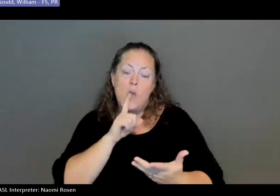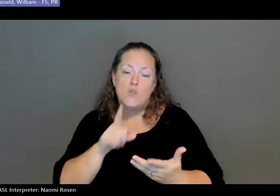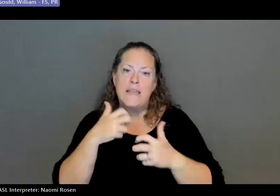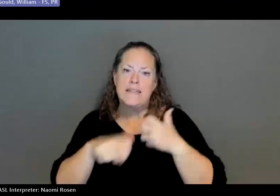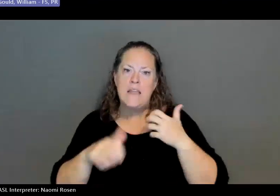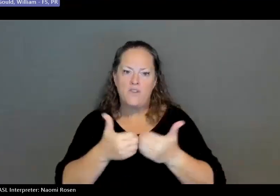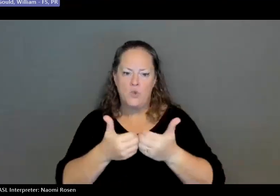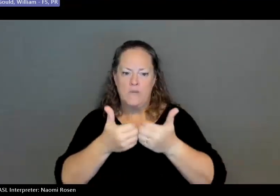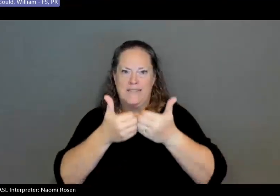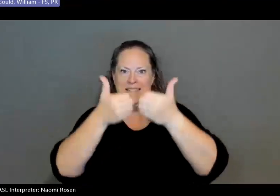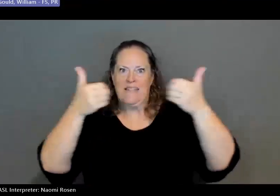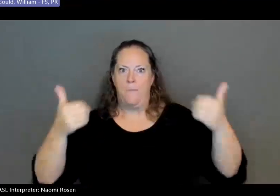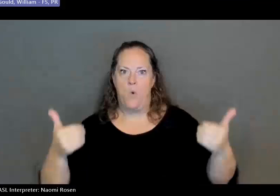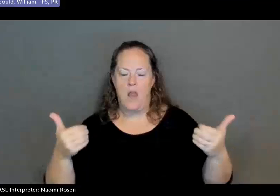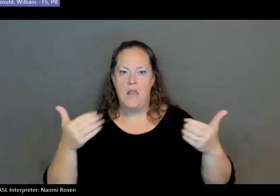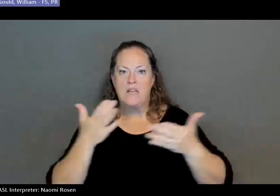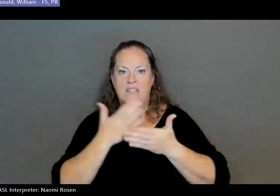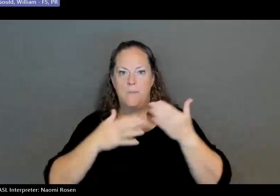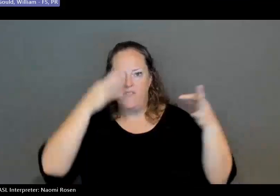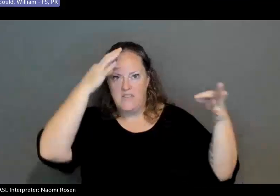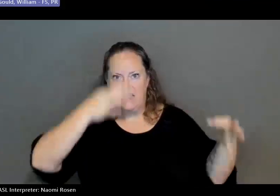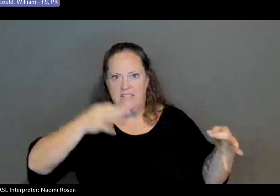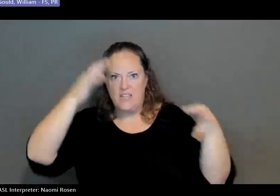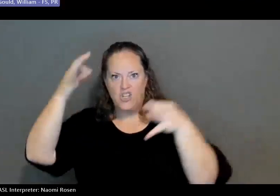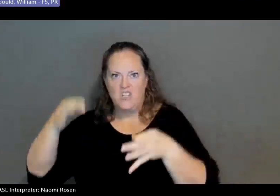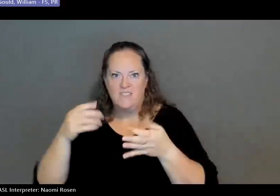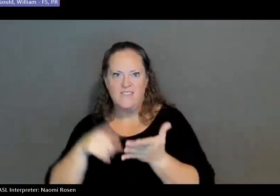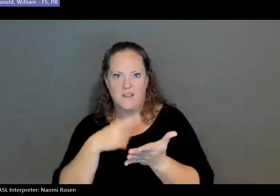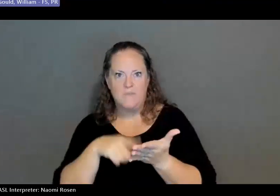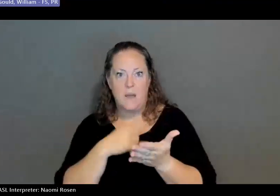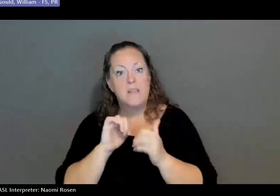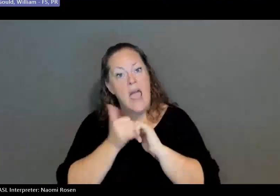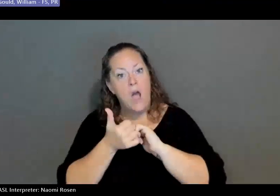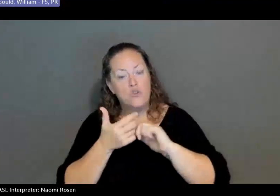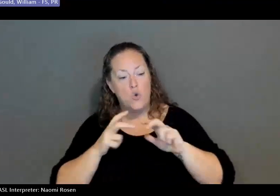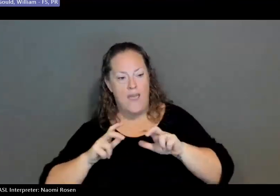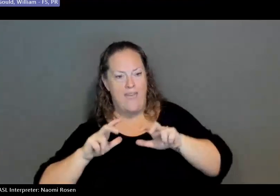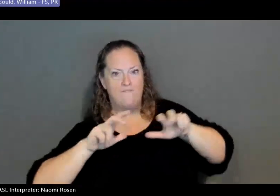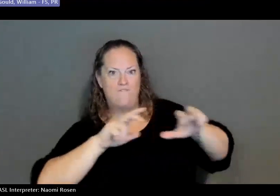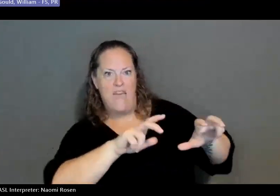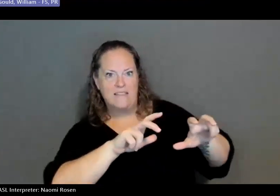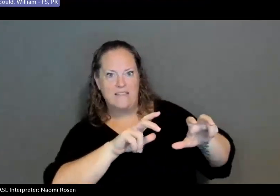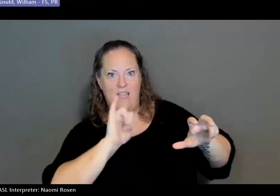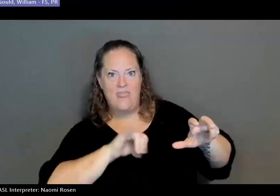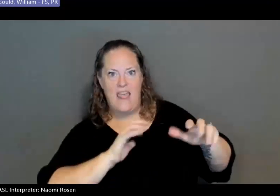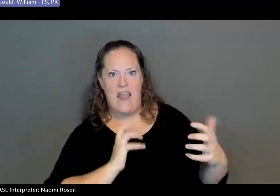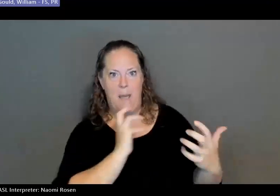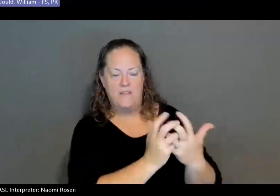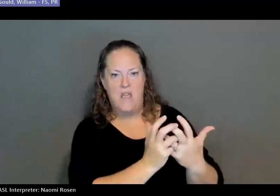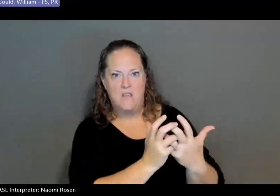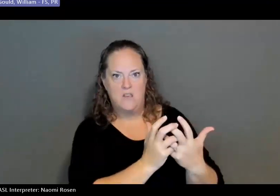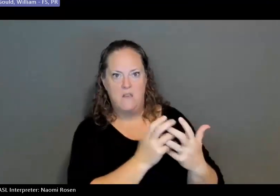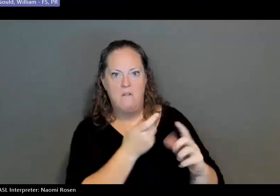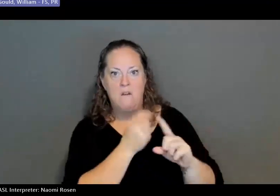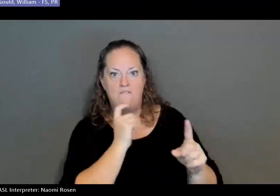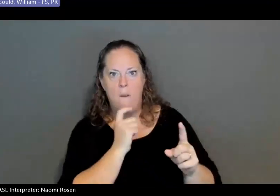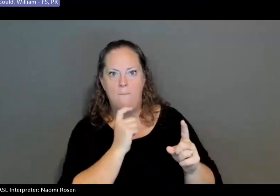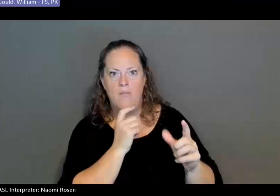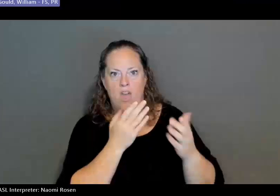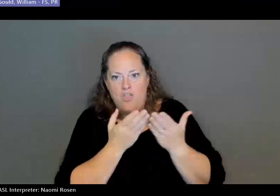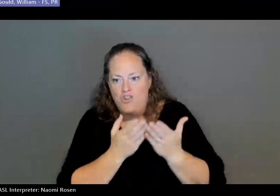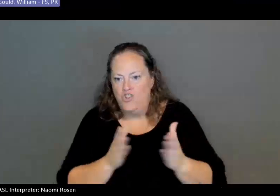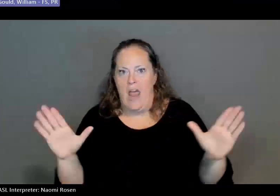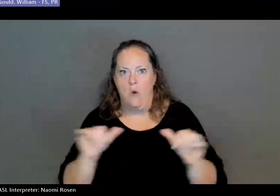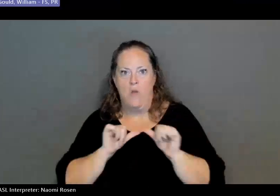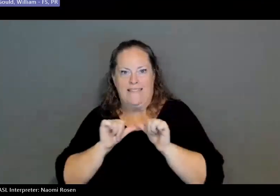separate some of those decisions about how to invest in climate adaptation from the general sustainability